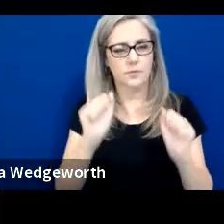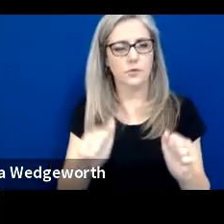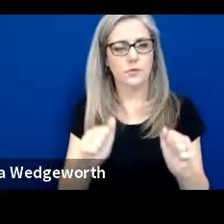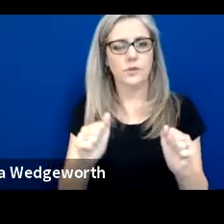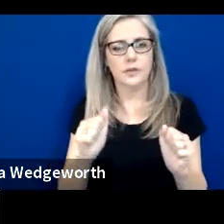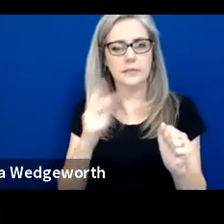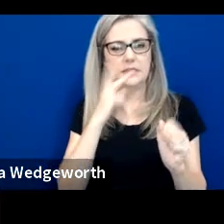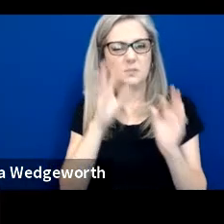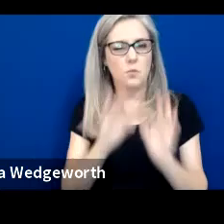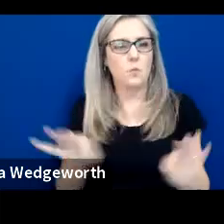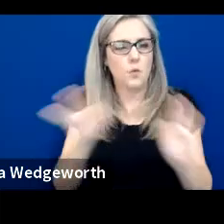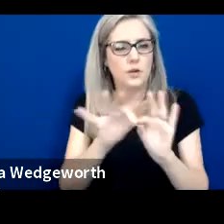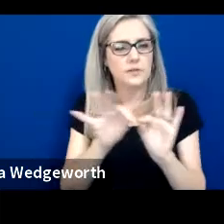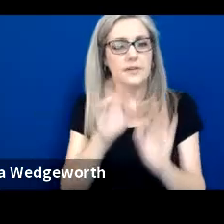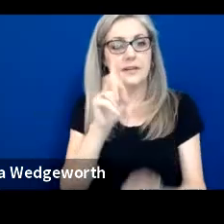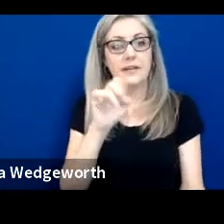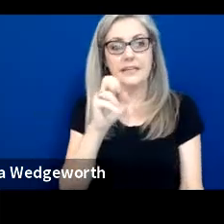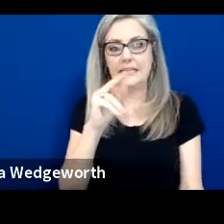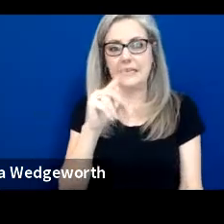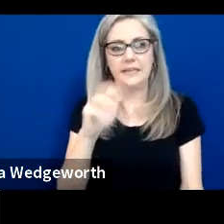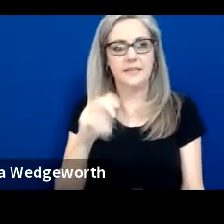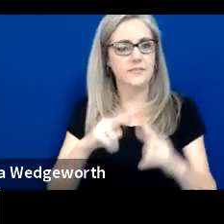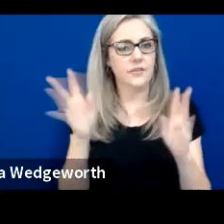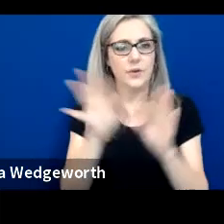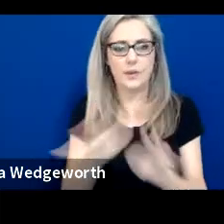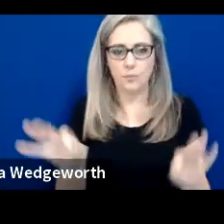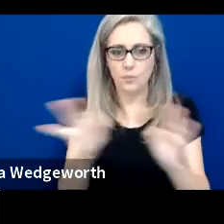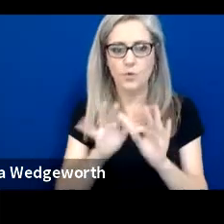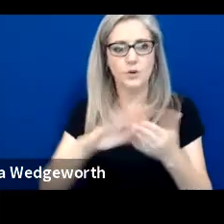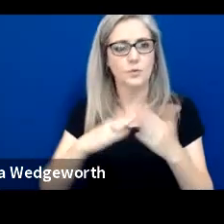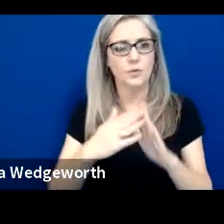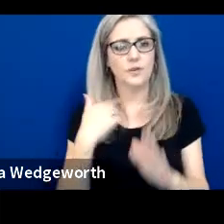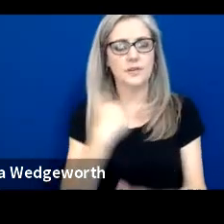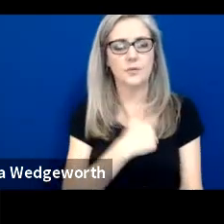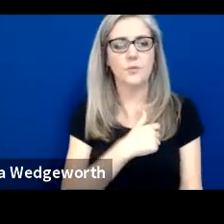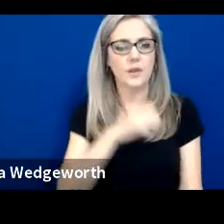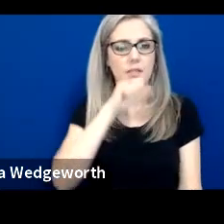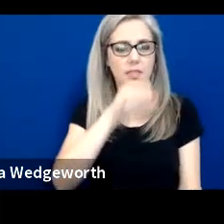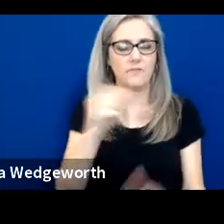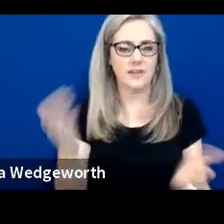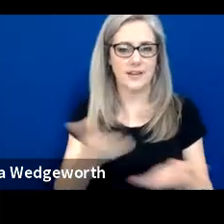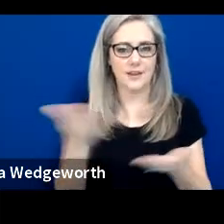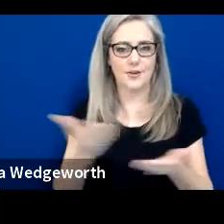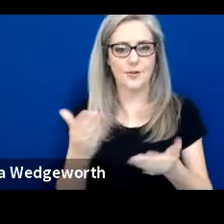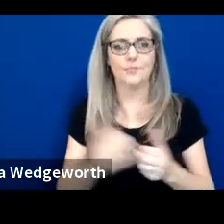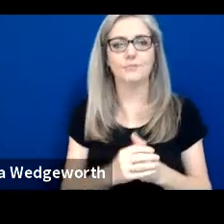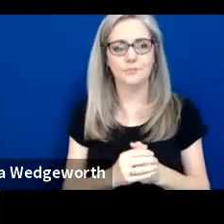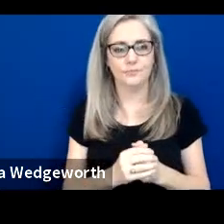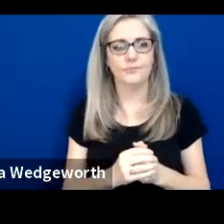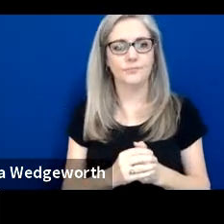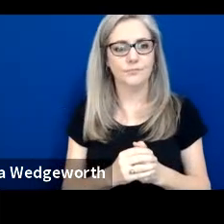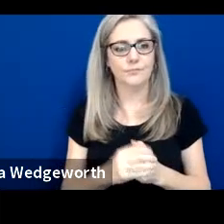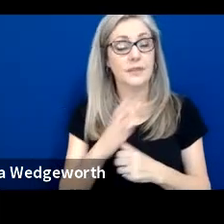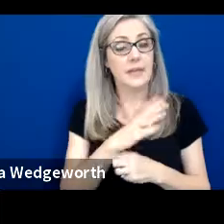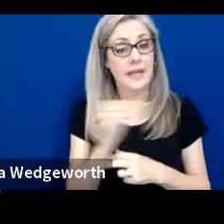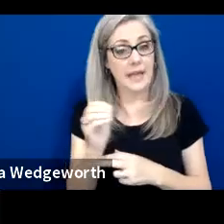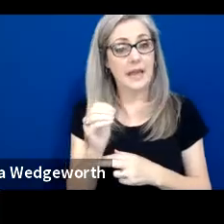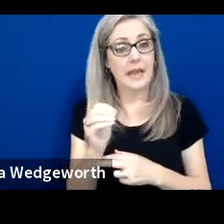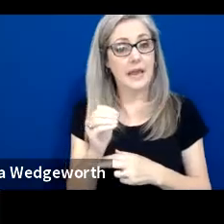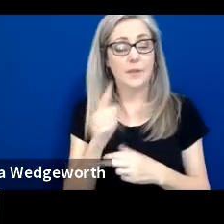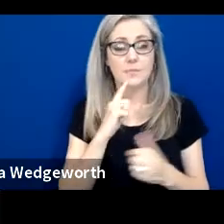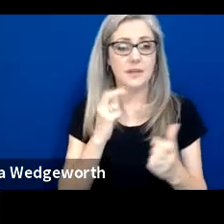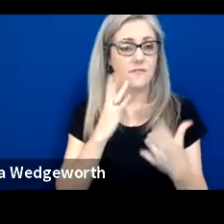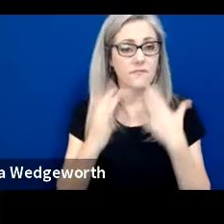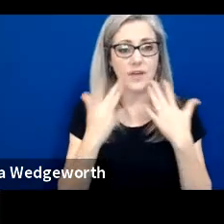wonderful community. We certainly love it here. And being a vibrant and